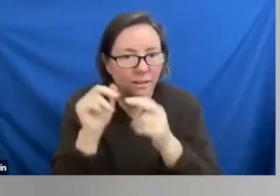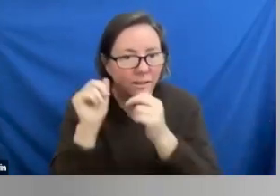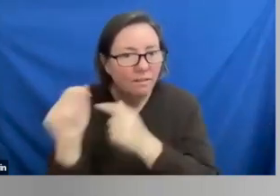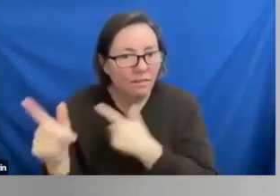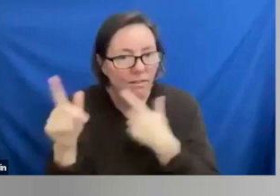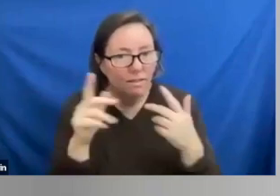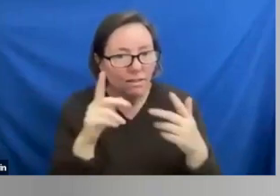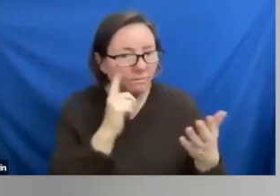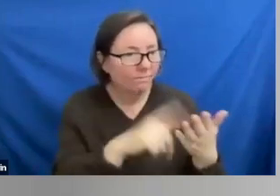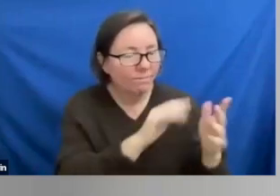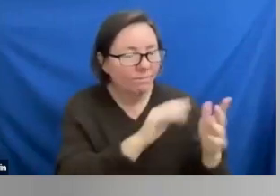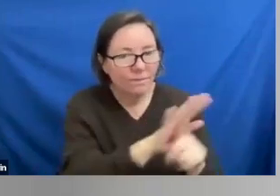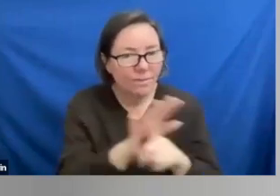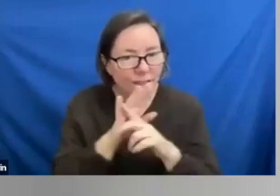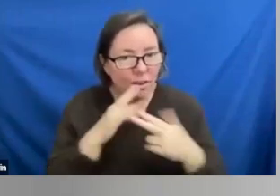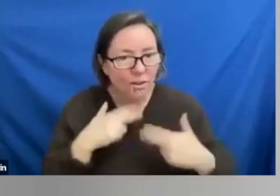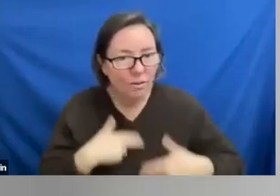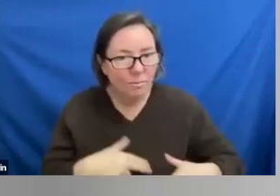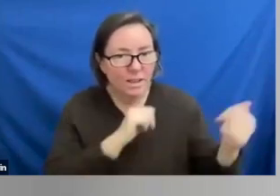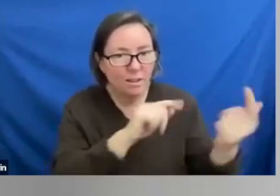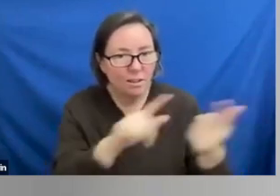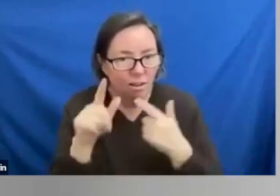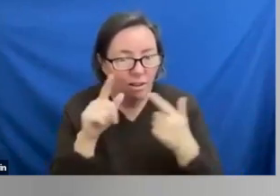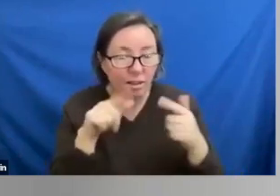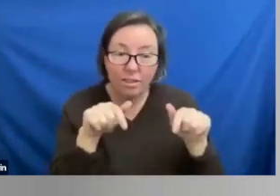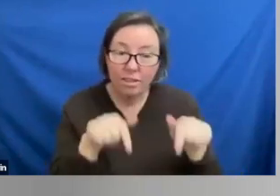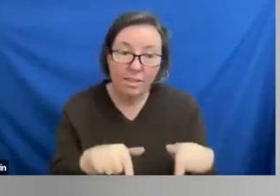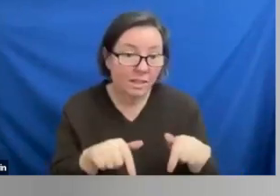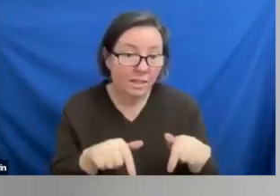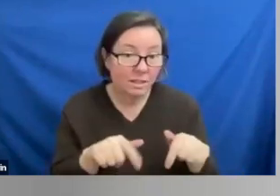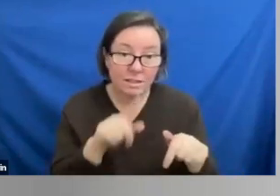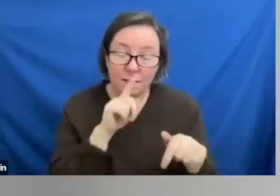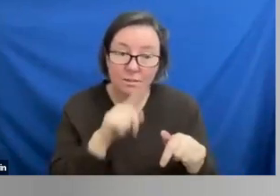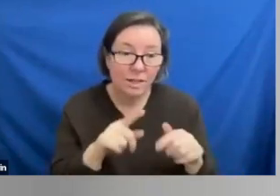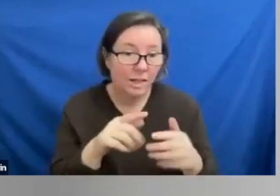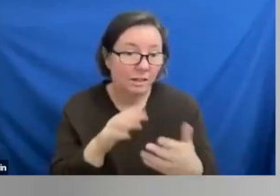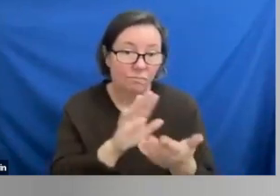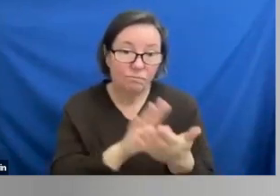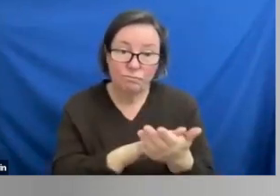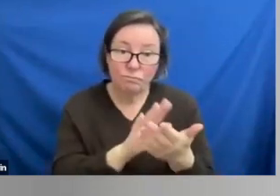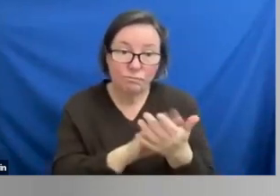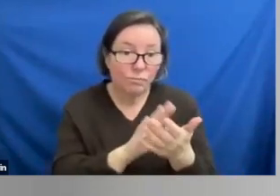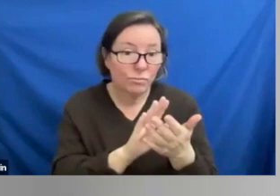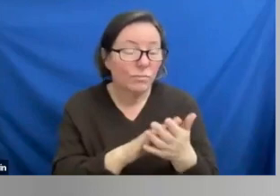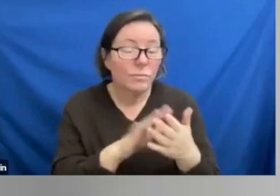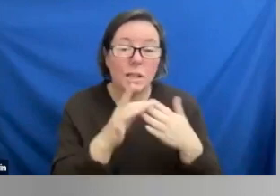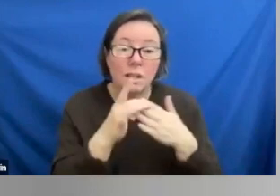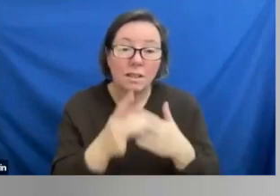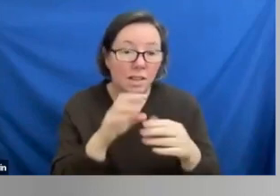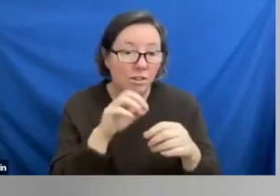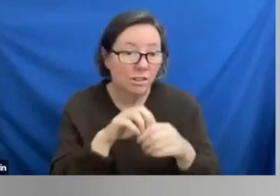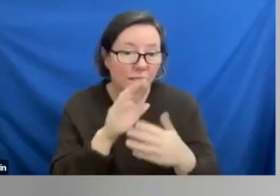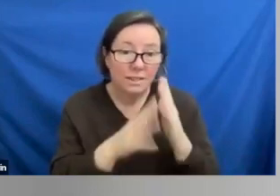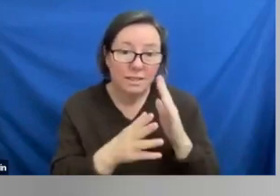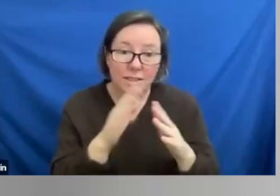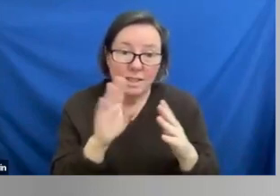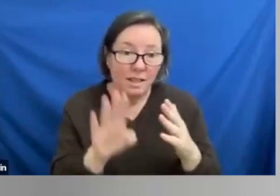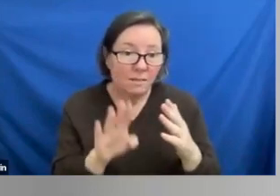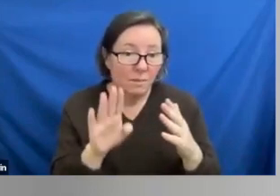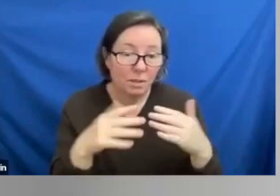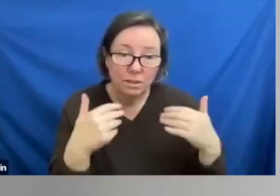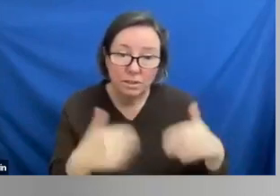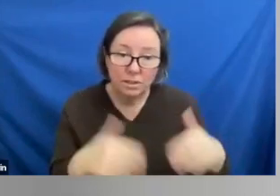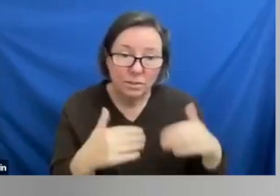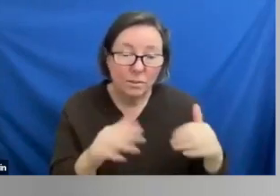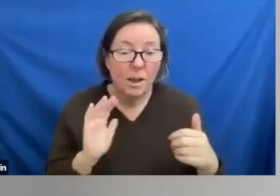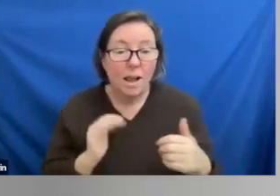served. This is a triumph of the city of Boston, of the leadership here, and that our club was